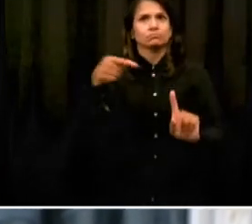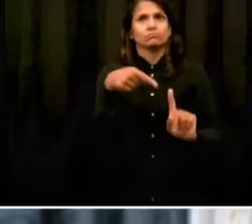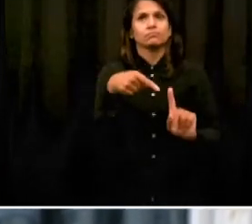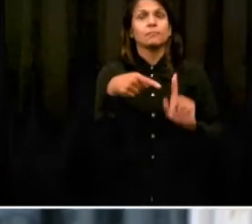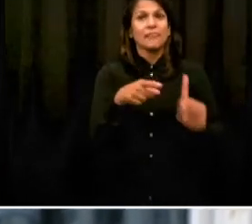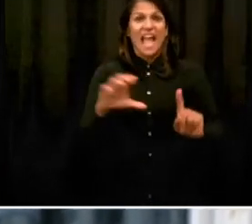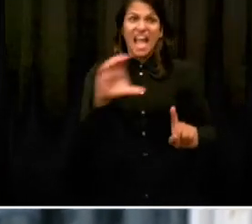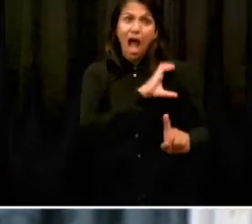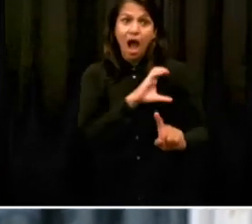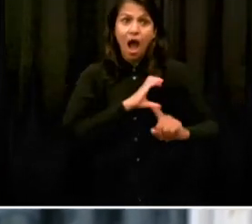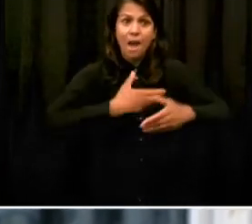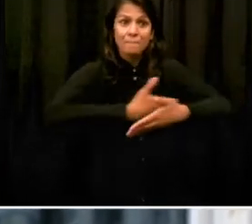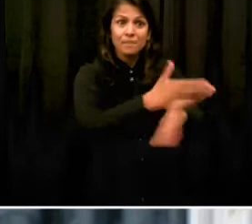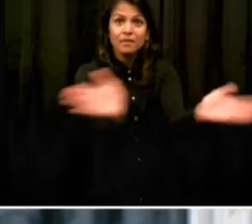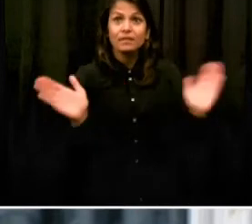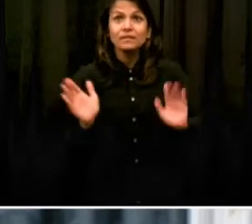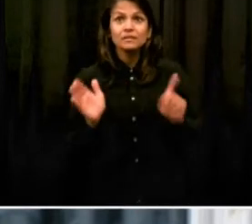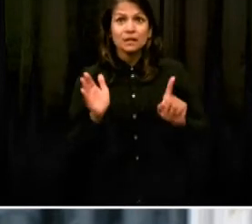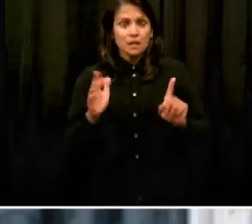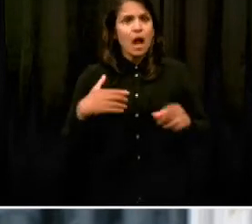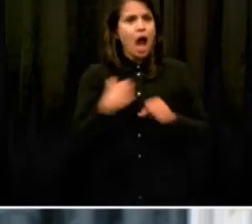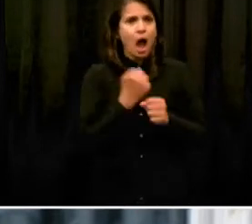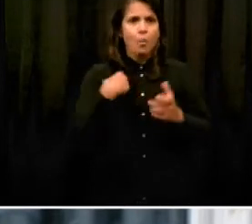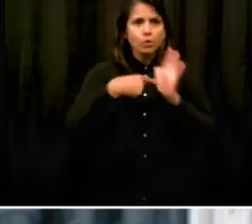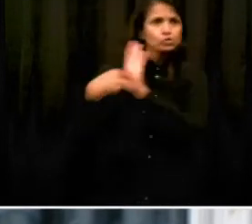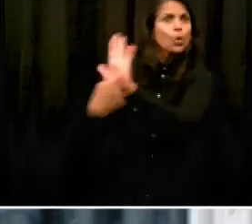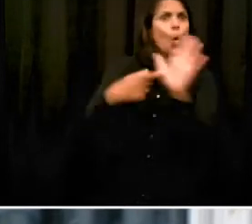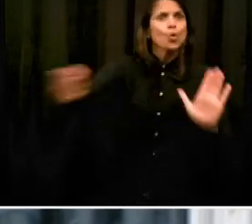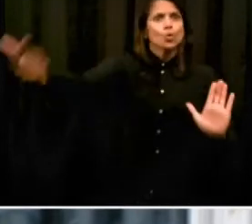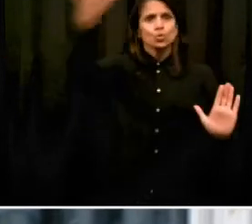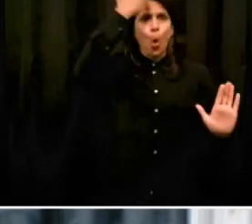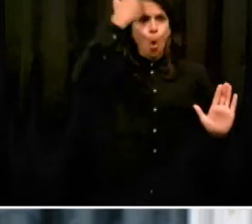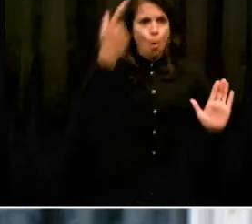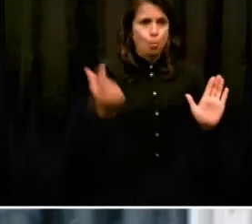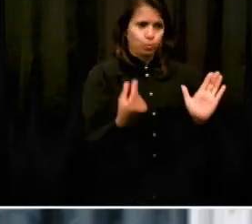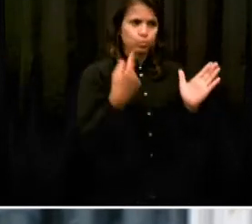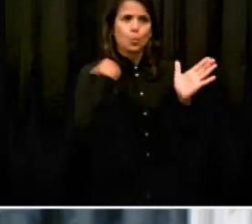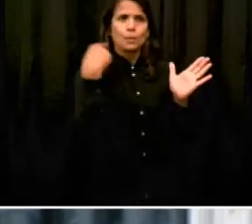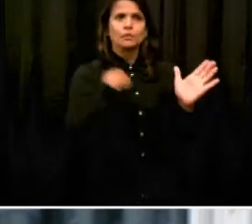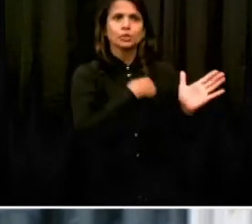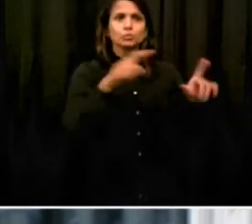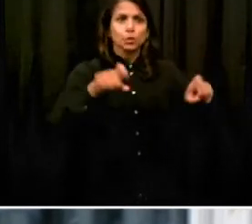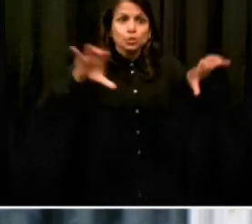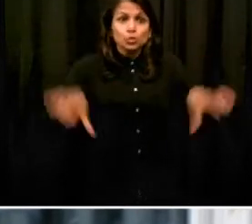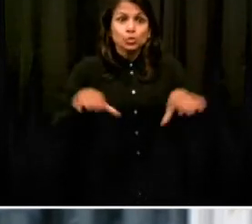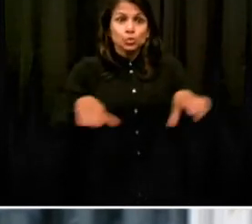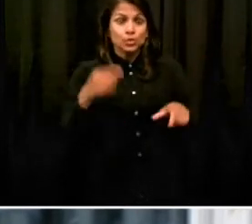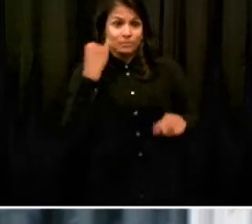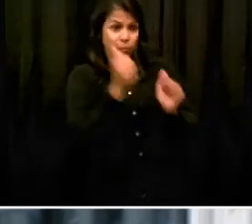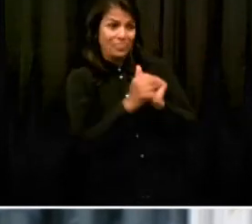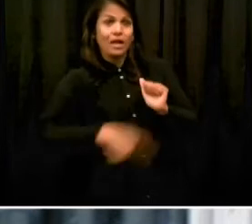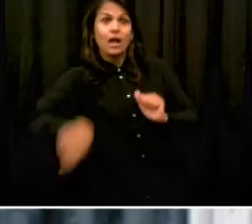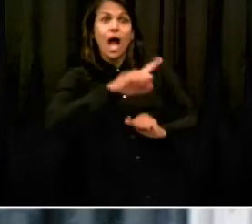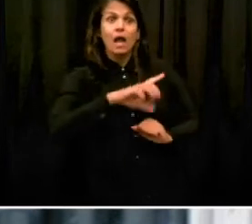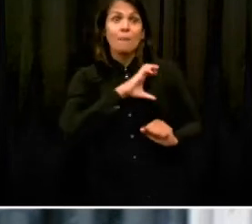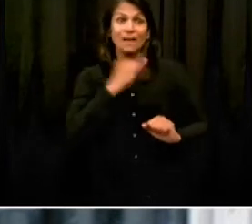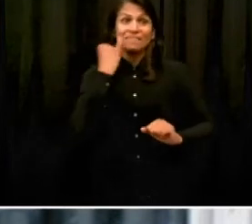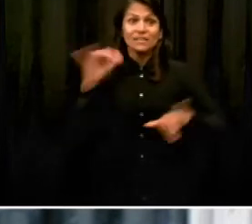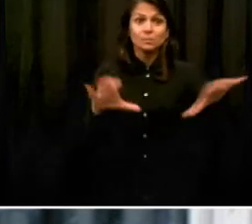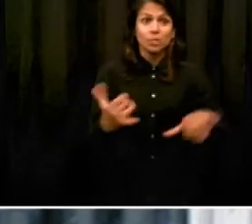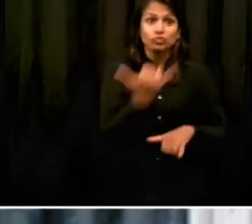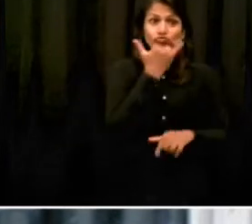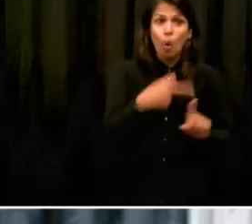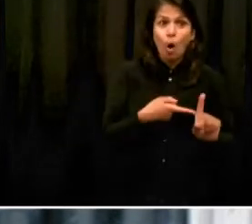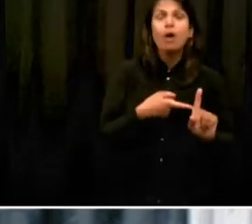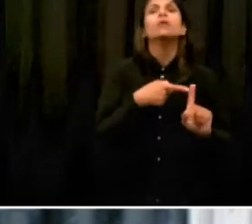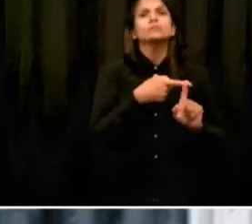officer, and again, I have to say that, we talk a lot about discipline and we talk a lot about reform, and I think that's a healthy topic